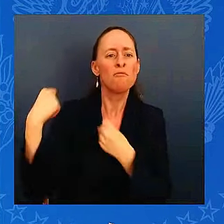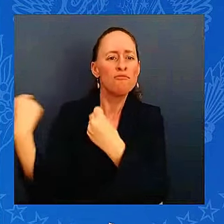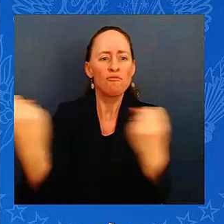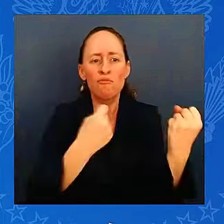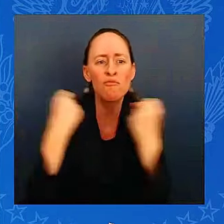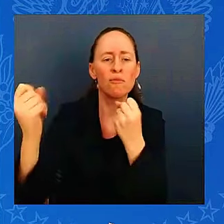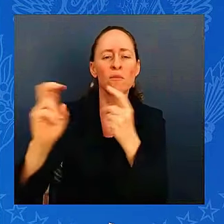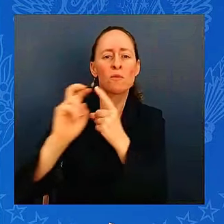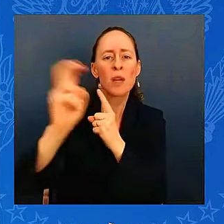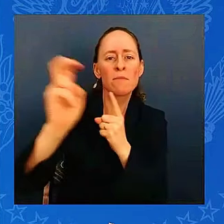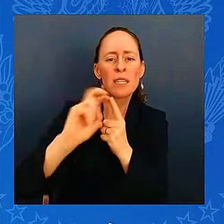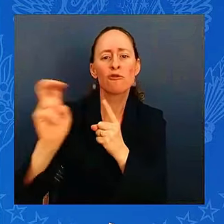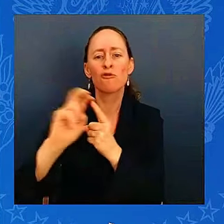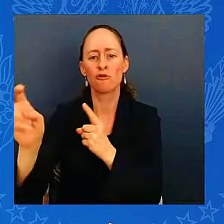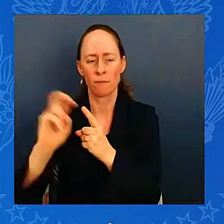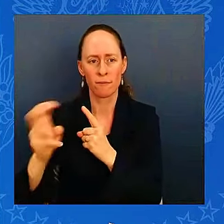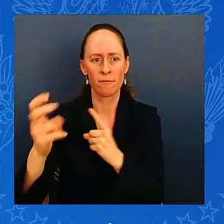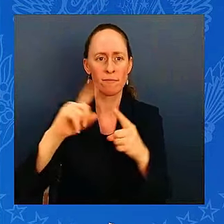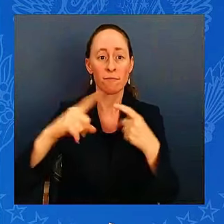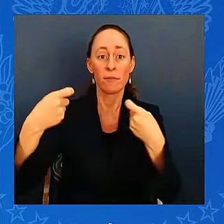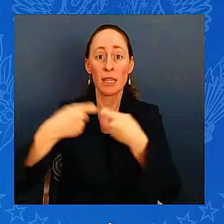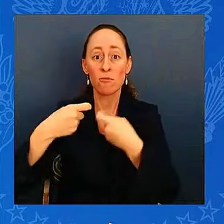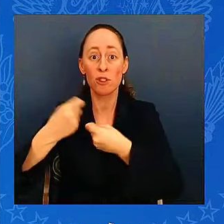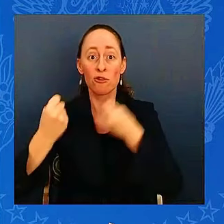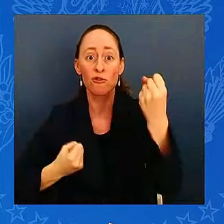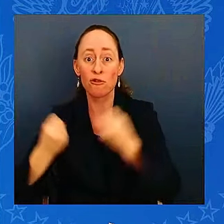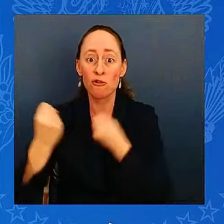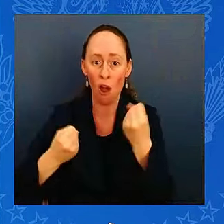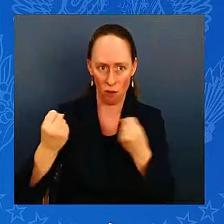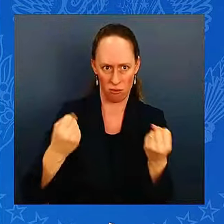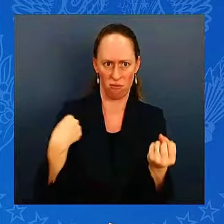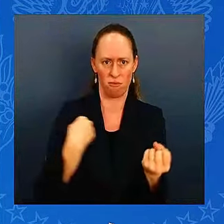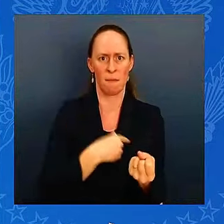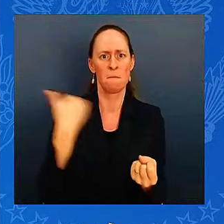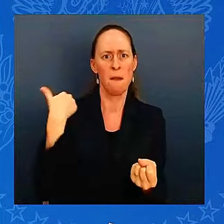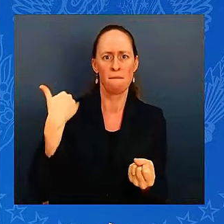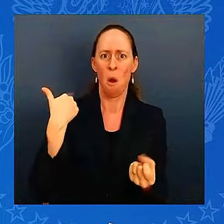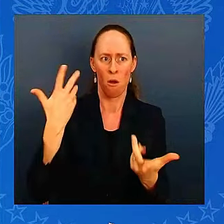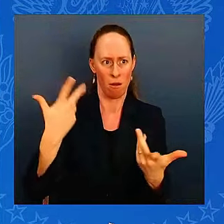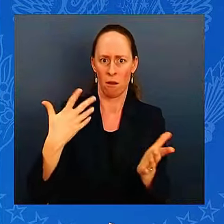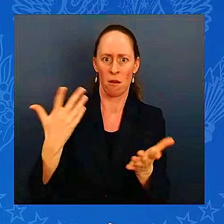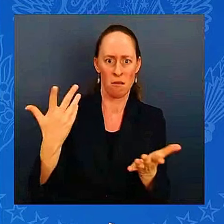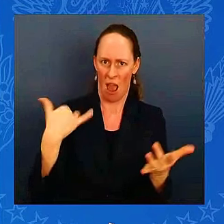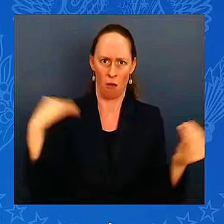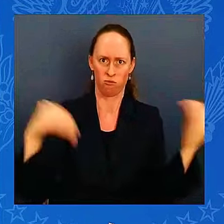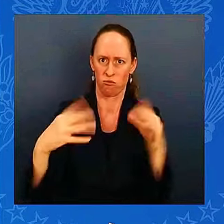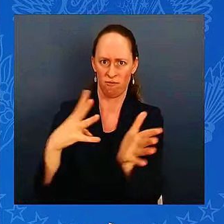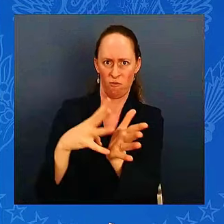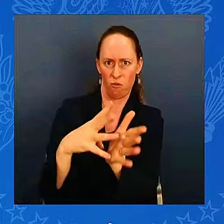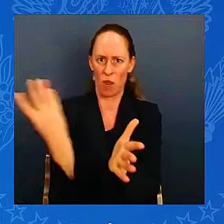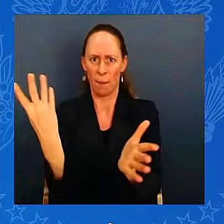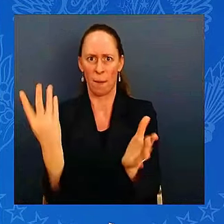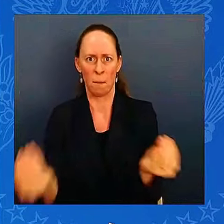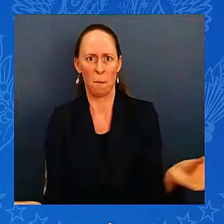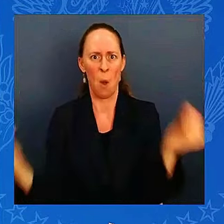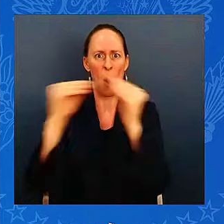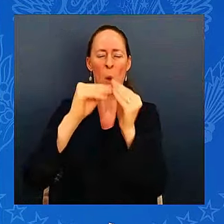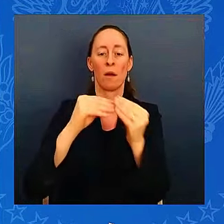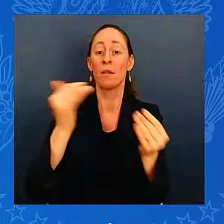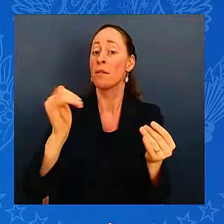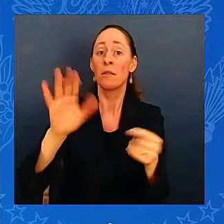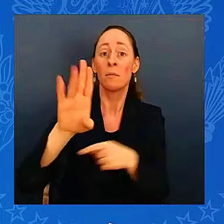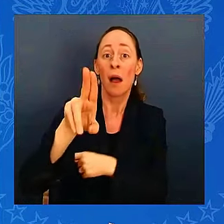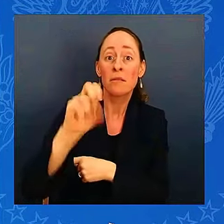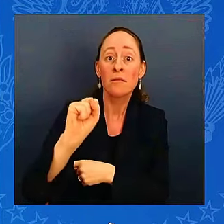office. We're deploying a fleet of clean school buses that will not pollute the air. Our postal service is going fully